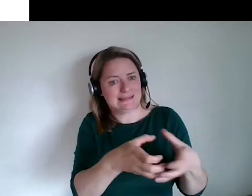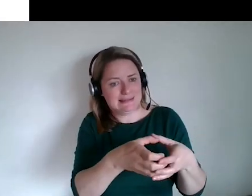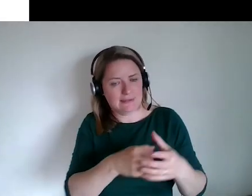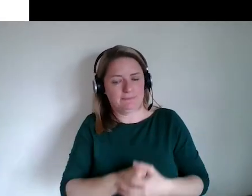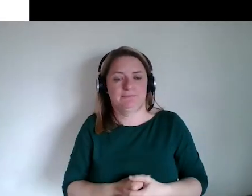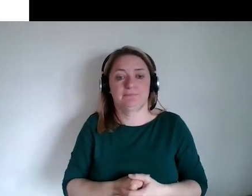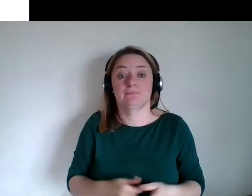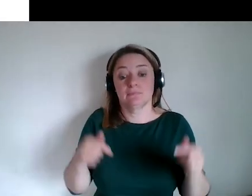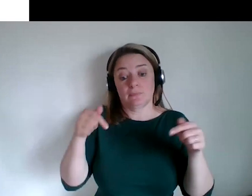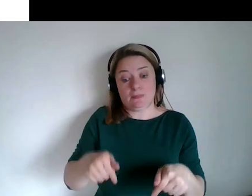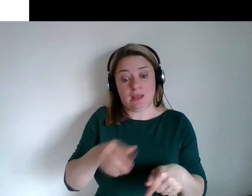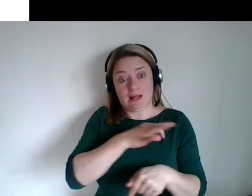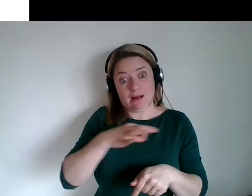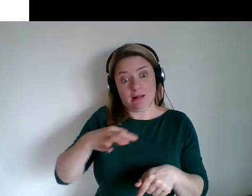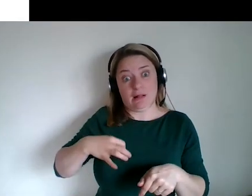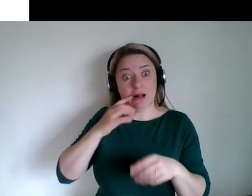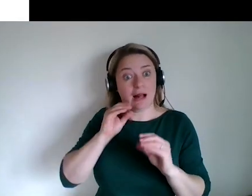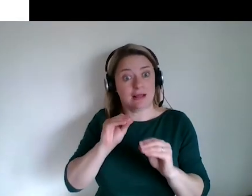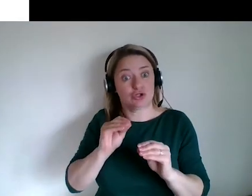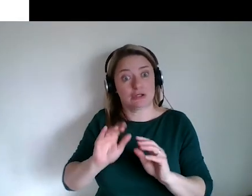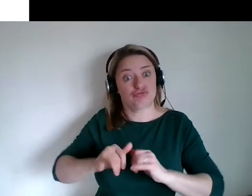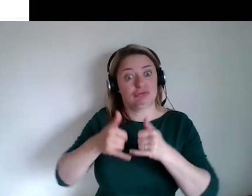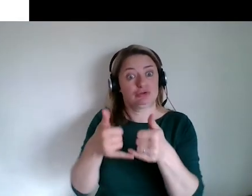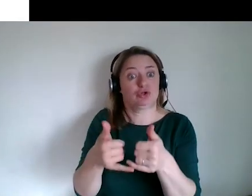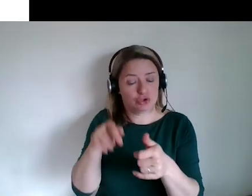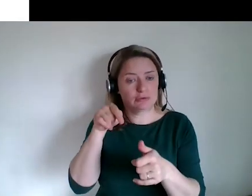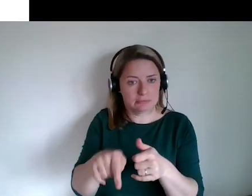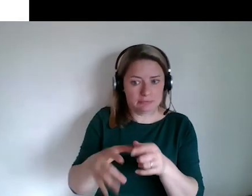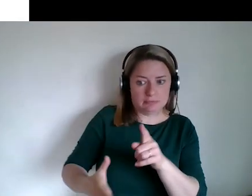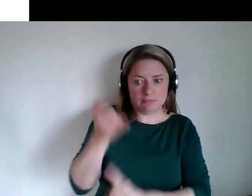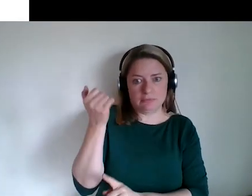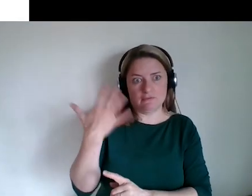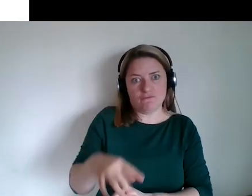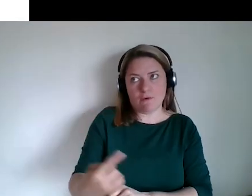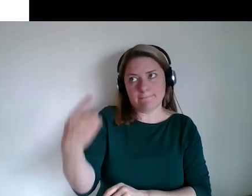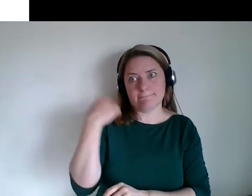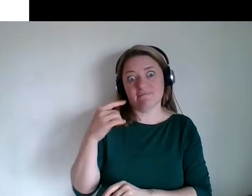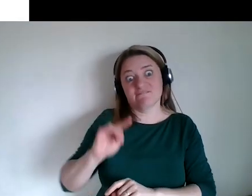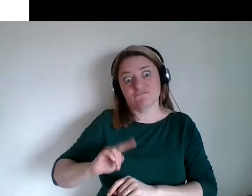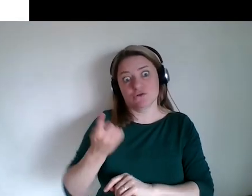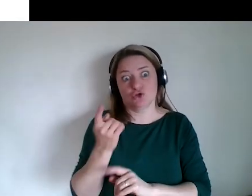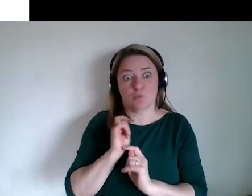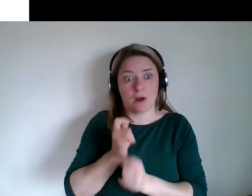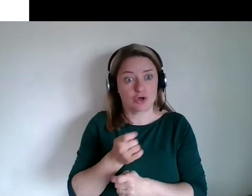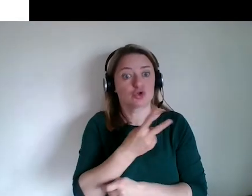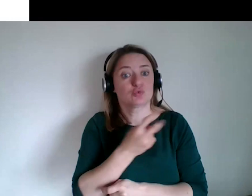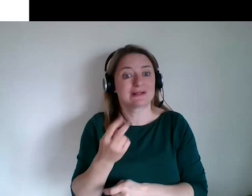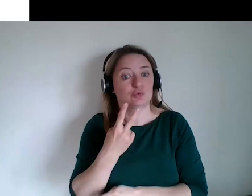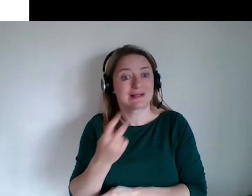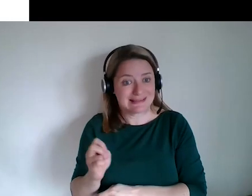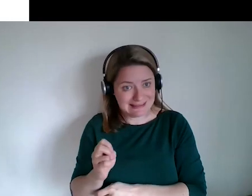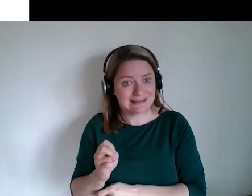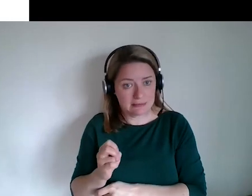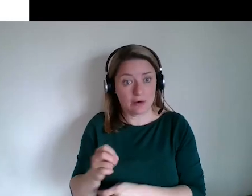for Clinical Education Research was awarded in the first competition in 2020 and has recently